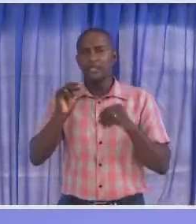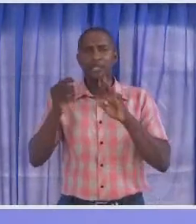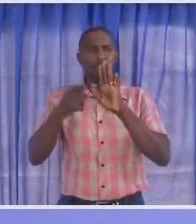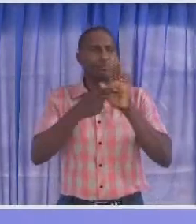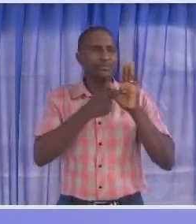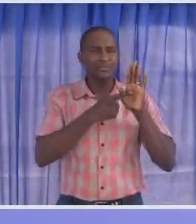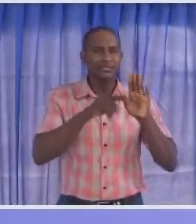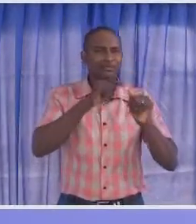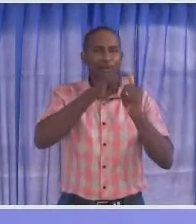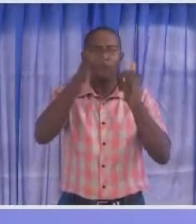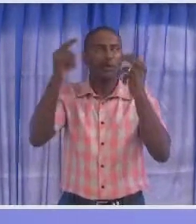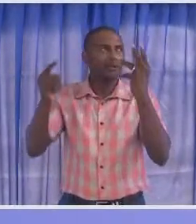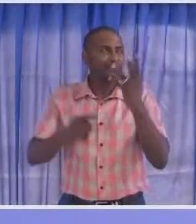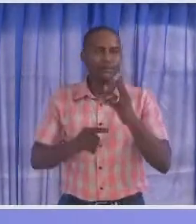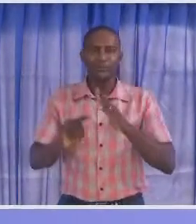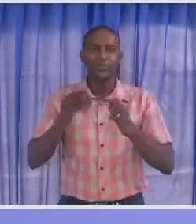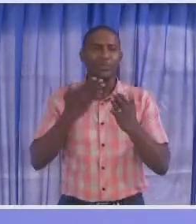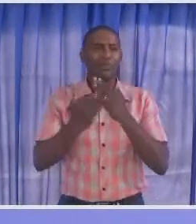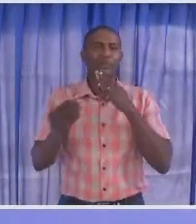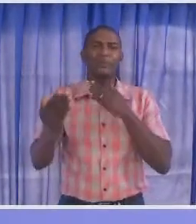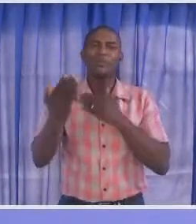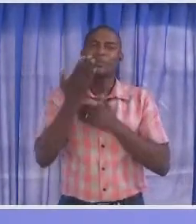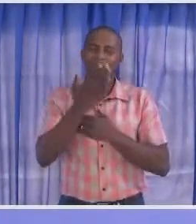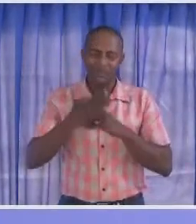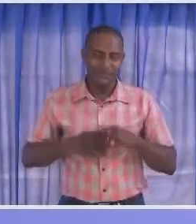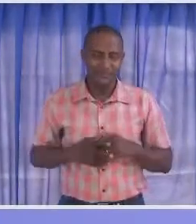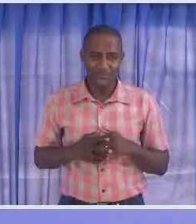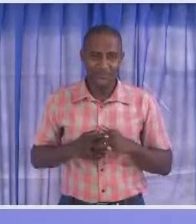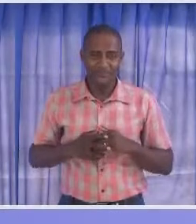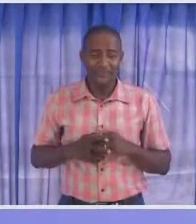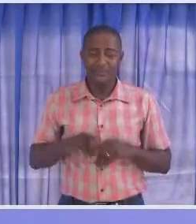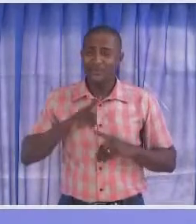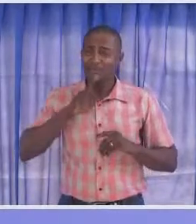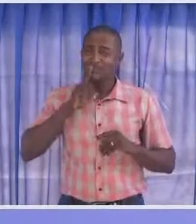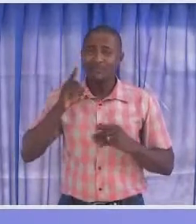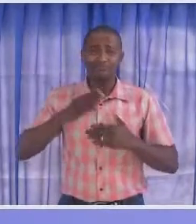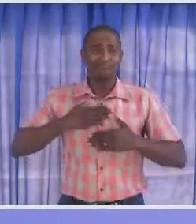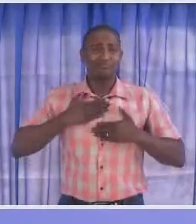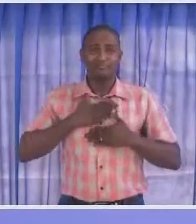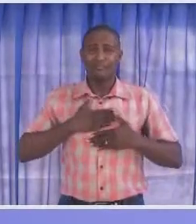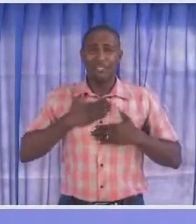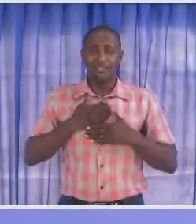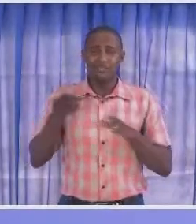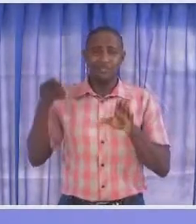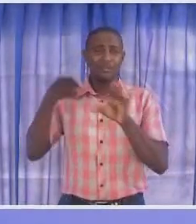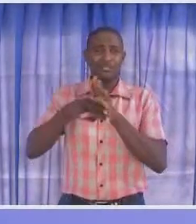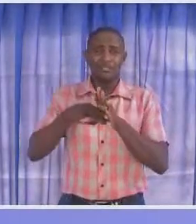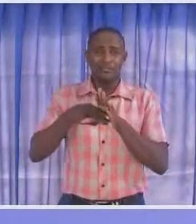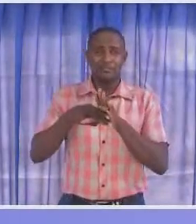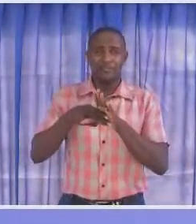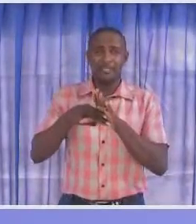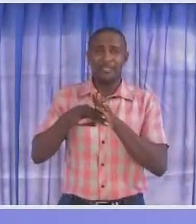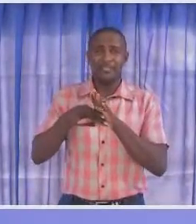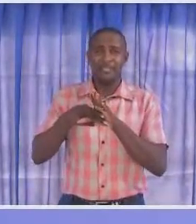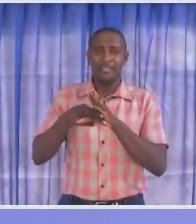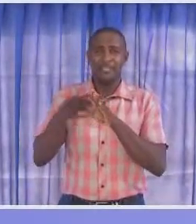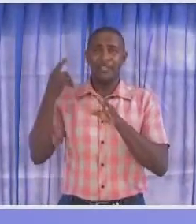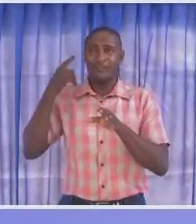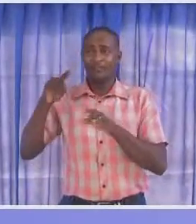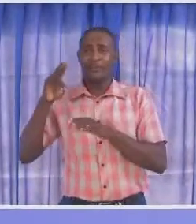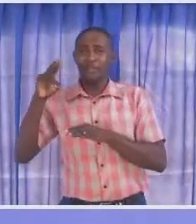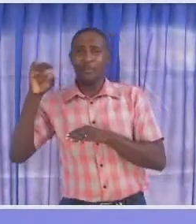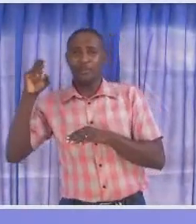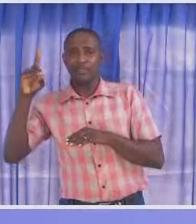students. Good morning. It's indeed a pleasure to participate on behalf of the United States Agency for